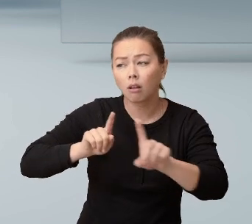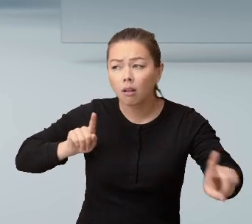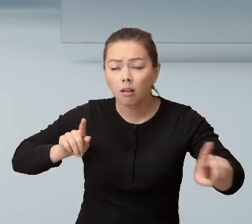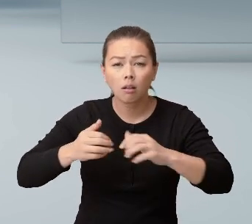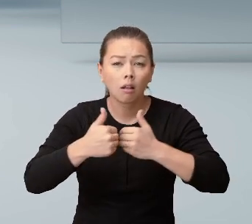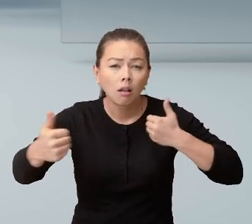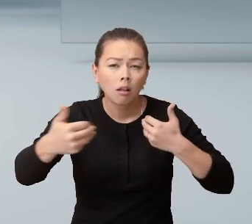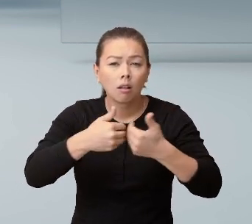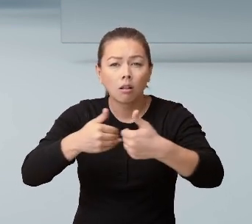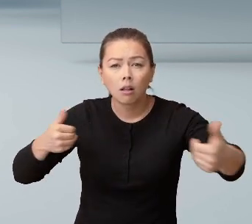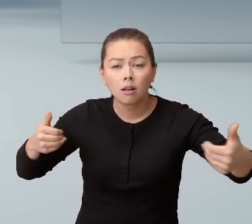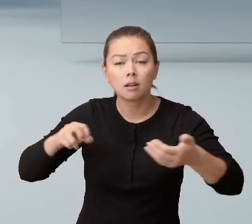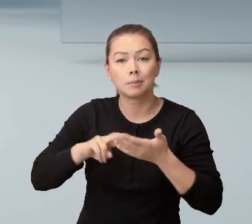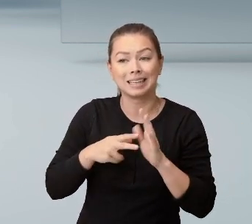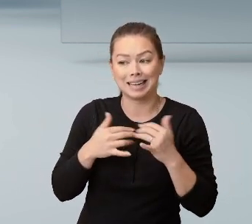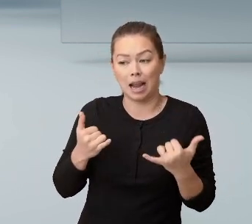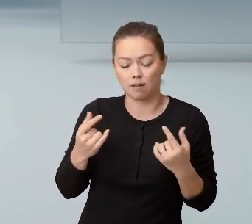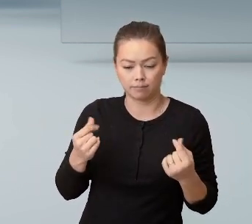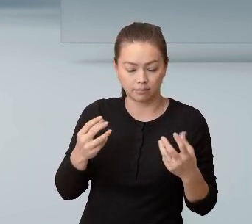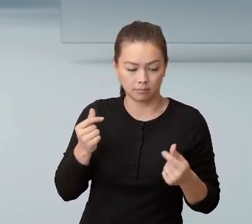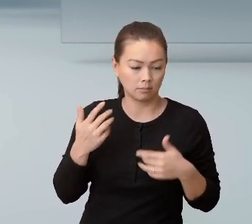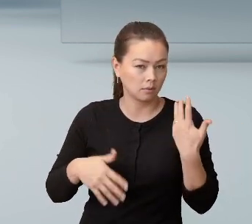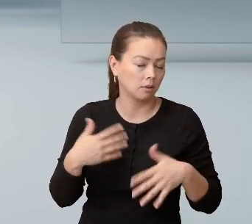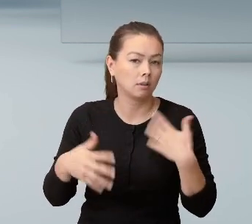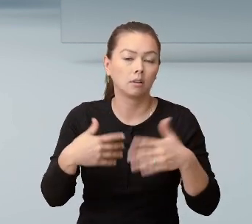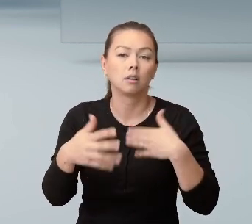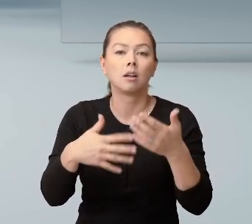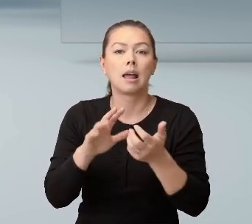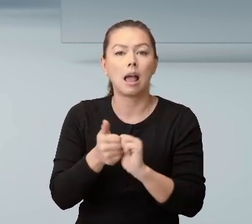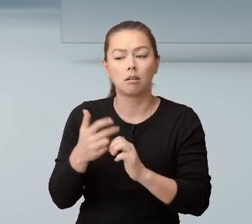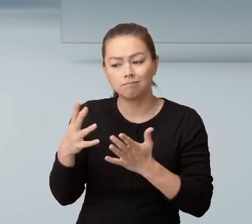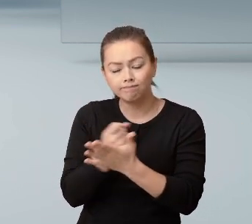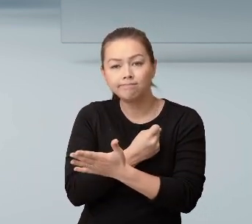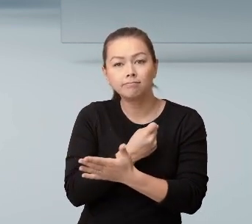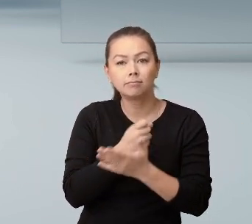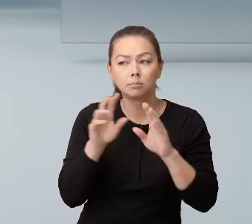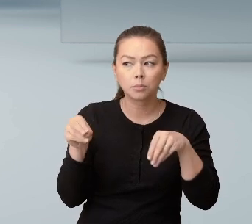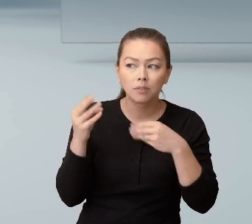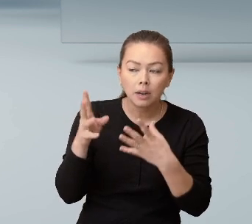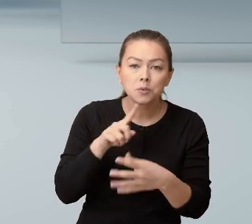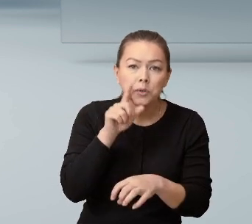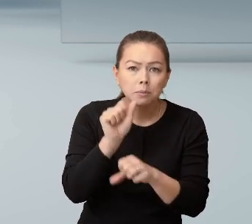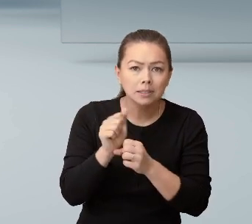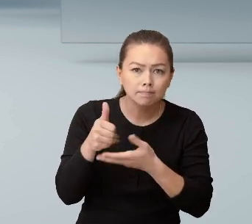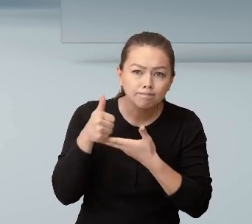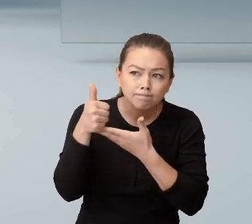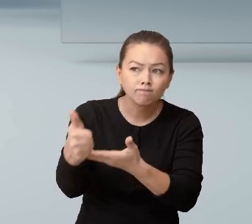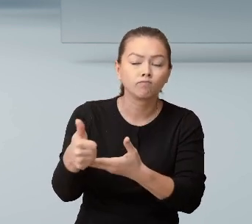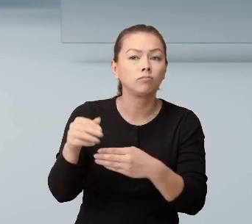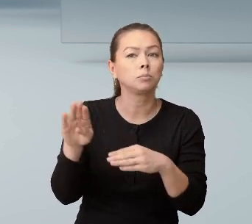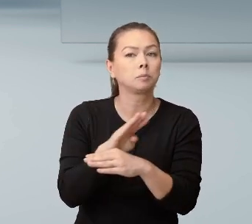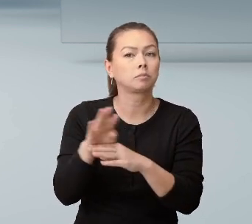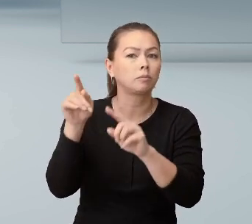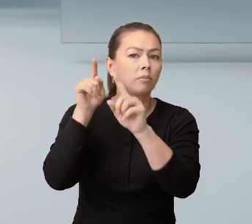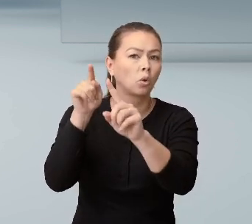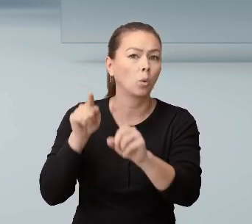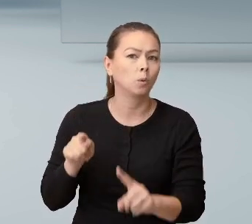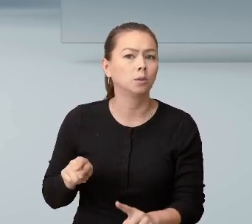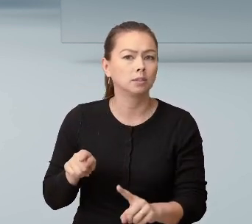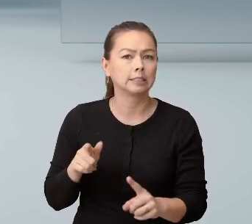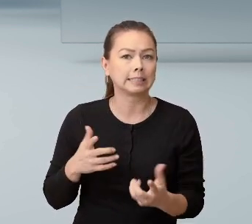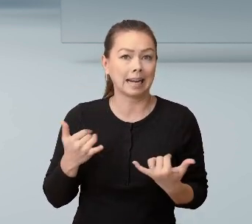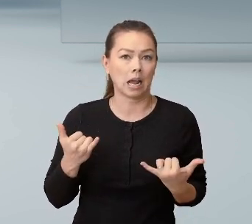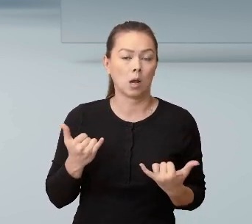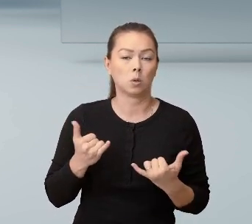be able to start leveraging tools to help provide assistance within the business objectives that we have within our